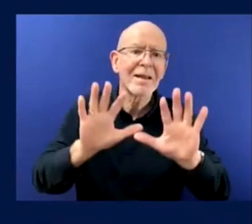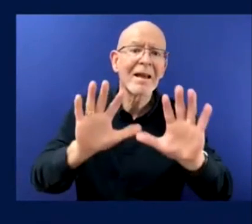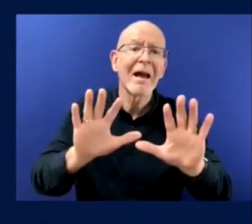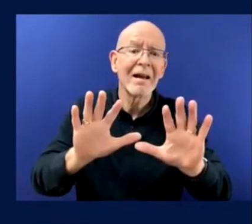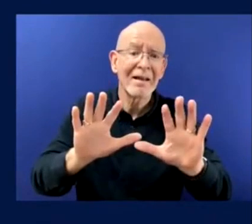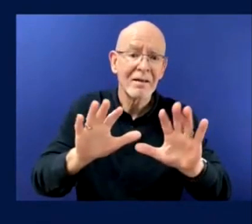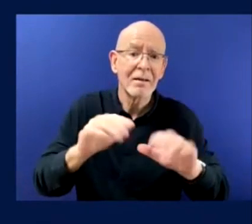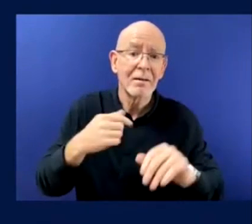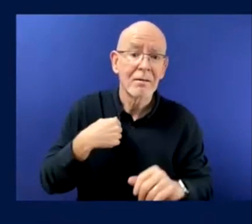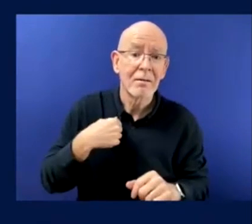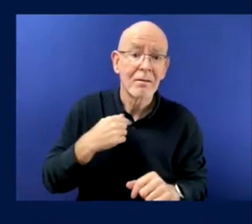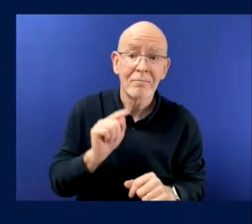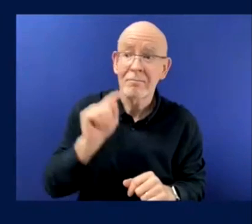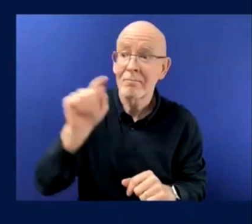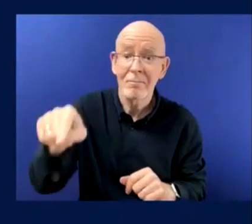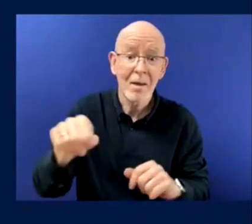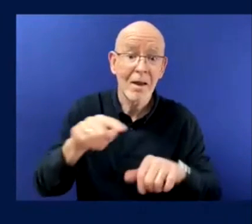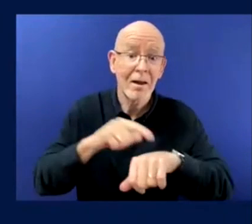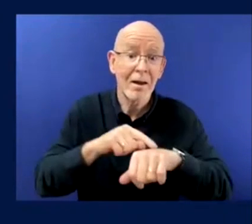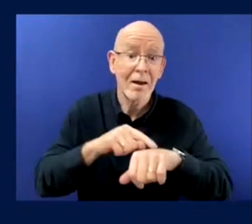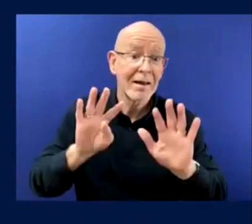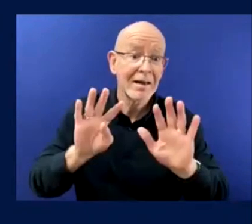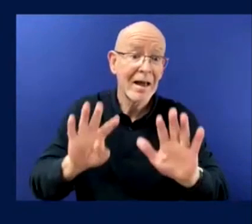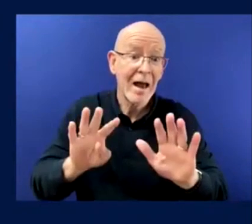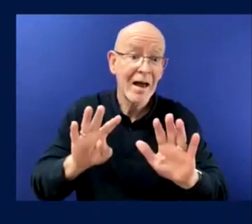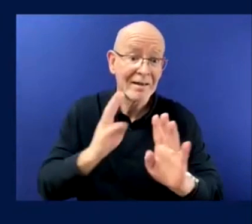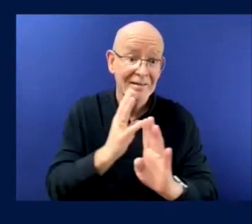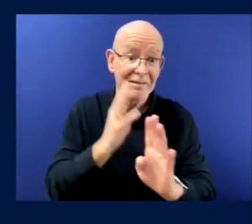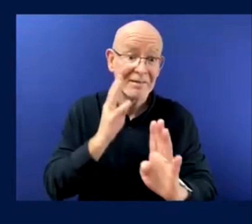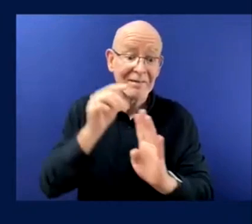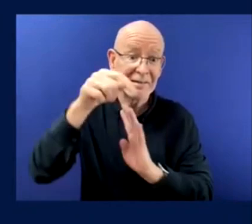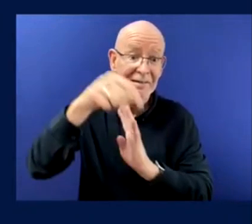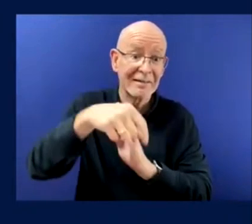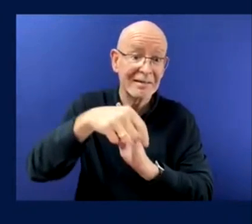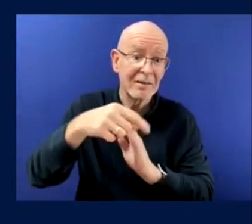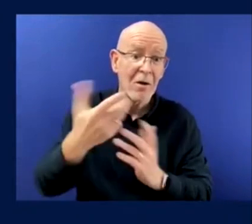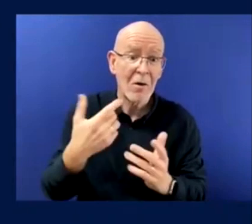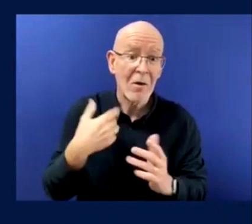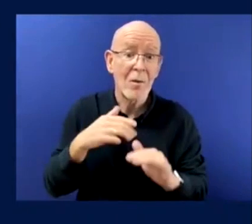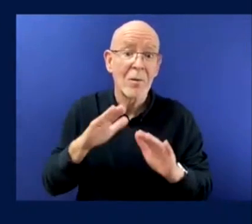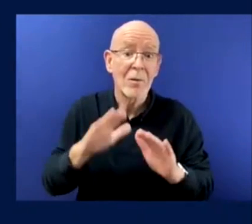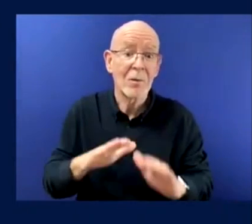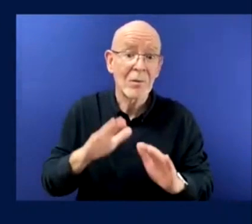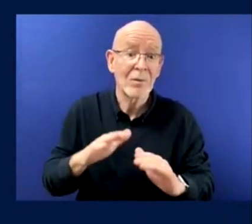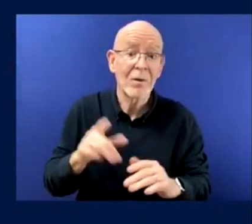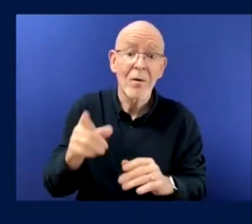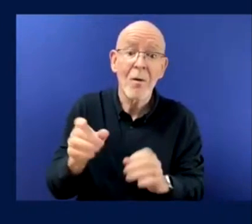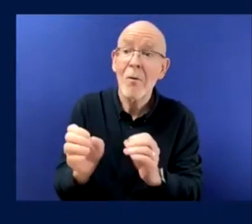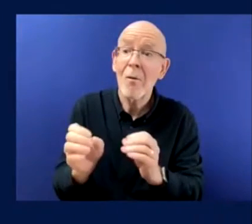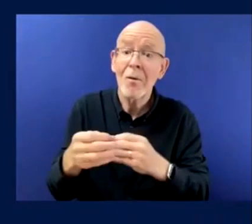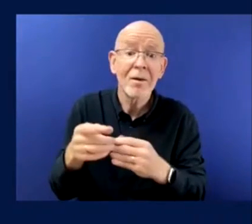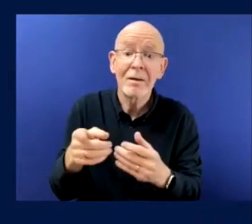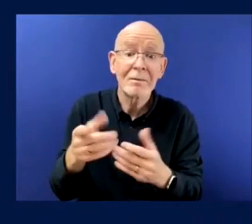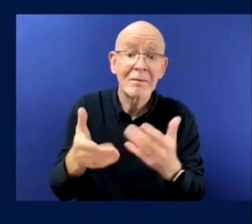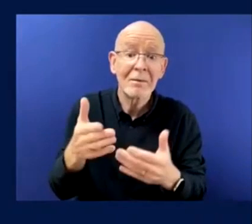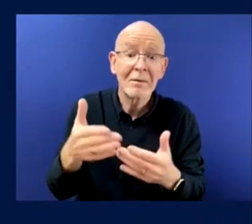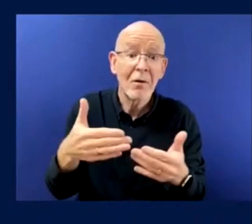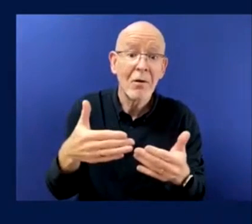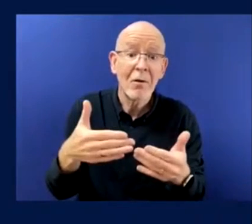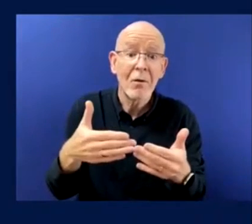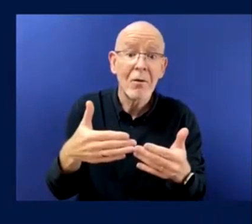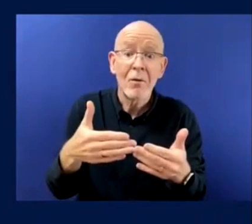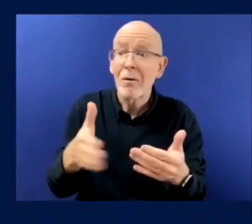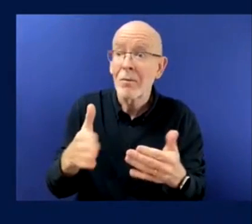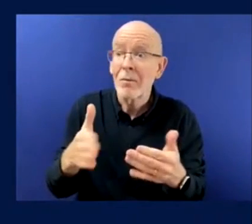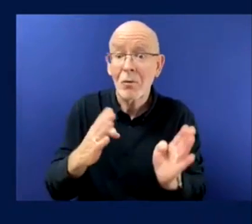thinking, and so they're not even going to bother opening the shop. And so it's just things like that. The club, I think, need to, if they